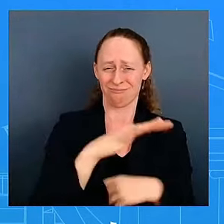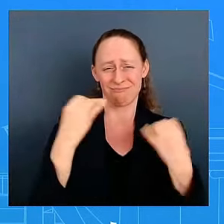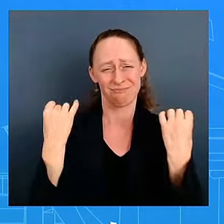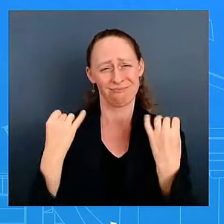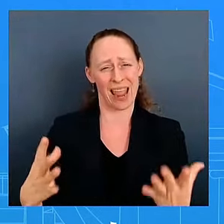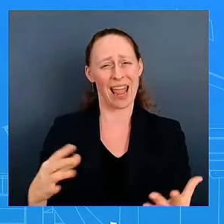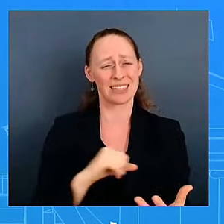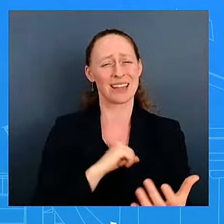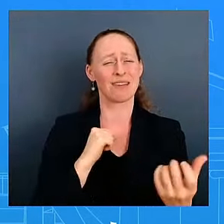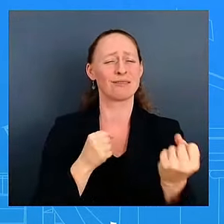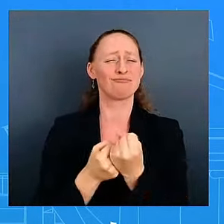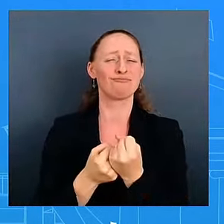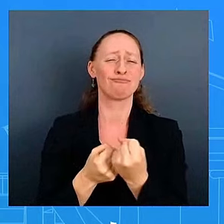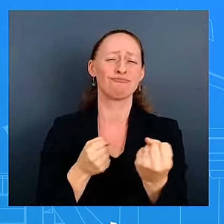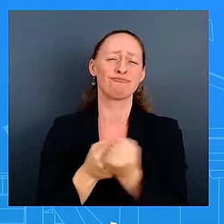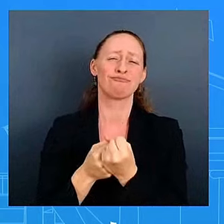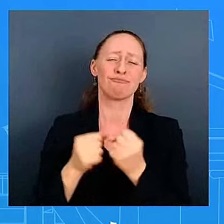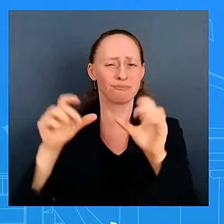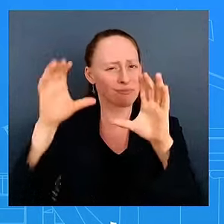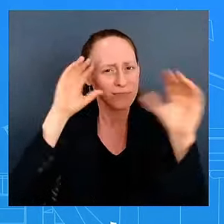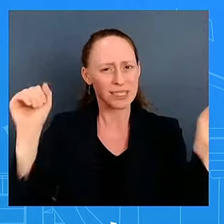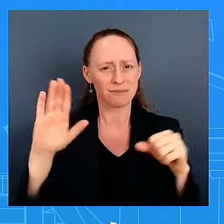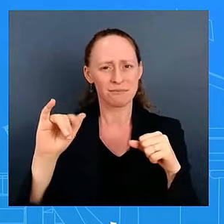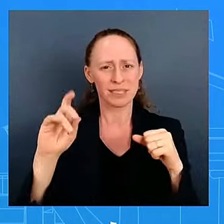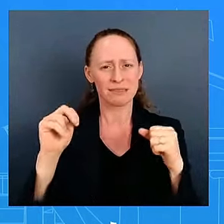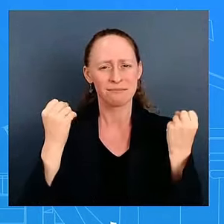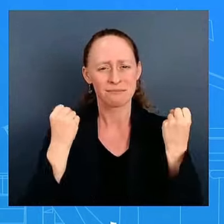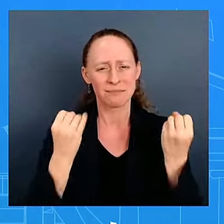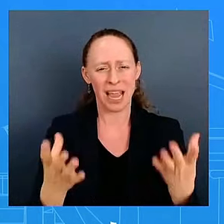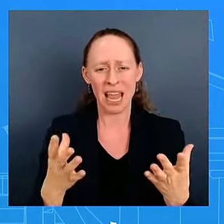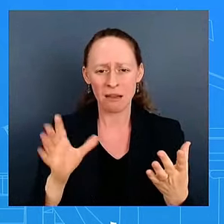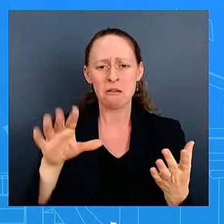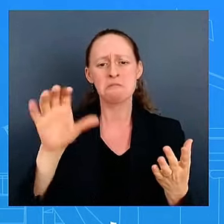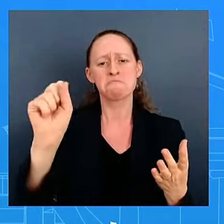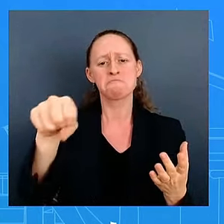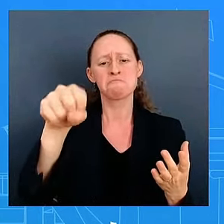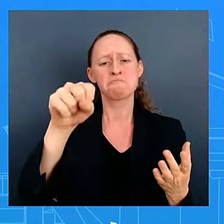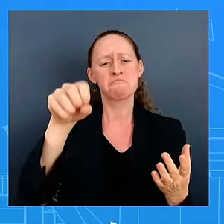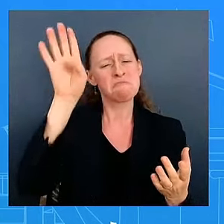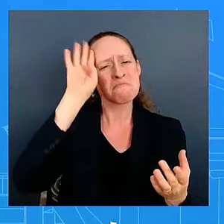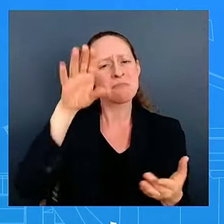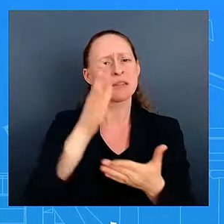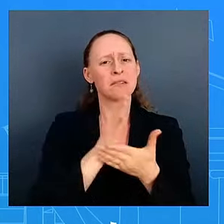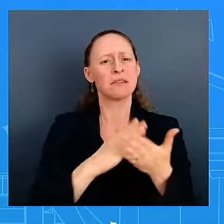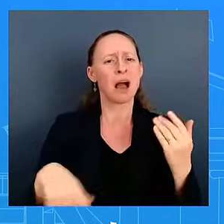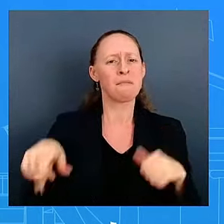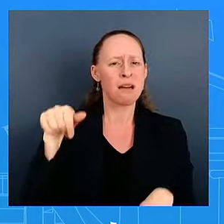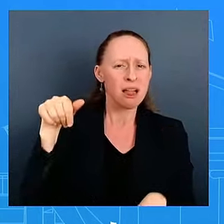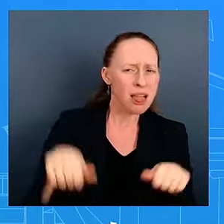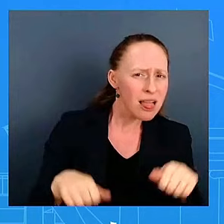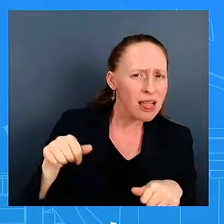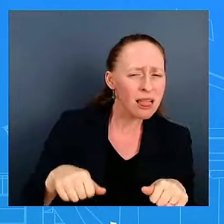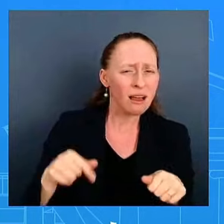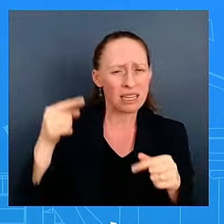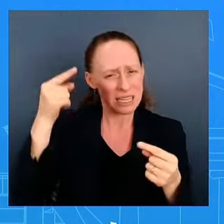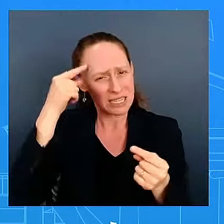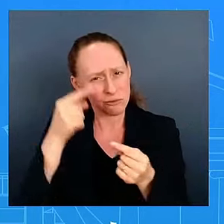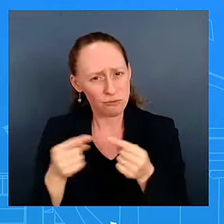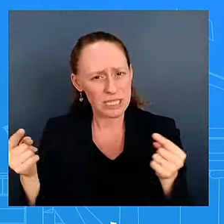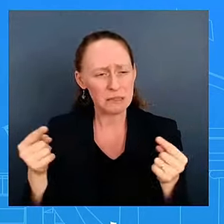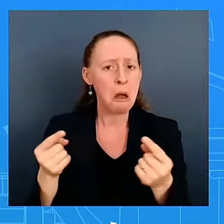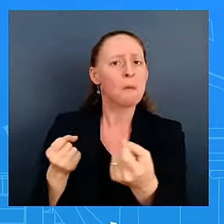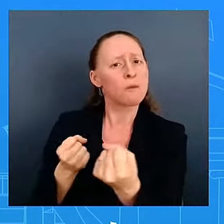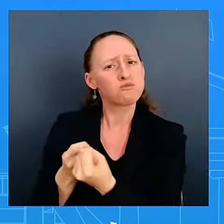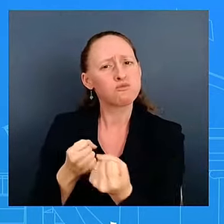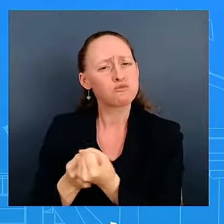we just want to make sure that we put that out there as well. We want the party united behind absolutely, it, right? Absolutely. And look, Representative Gregory Meeks said, coming